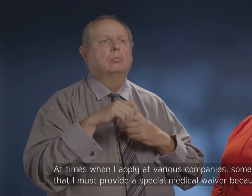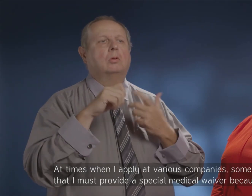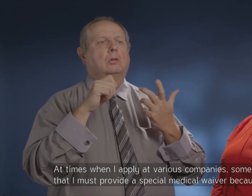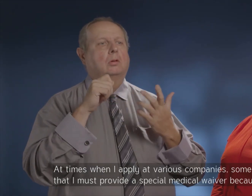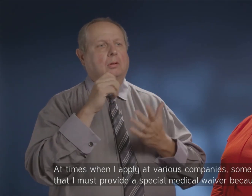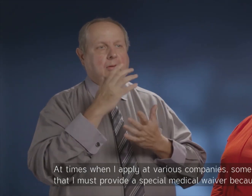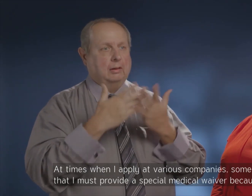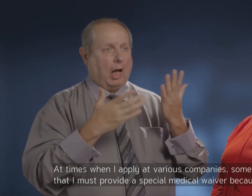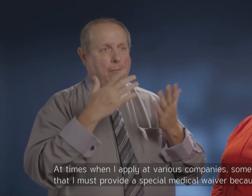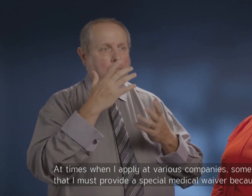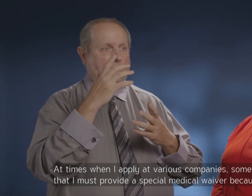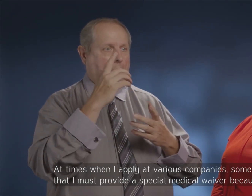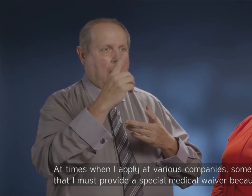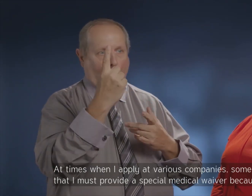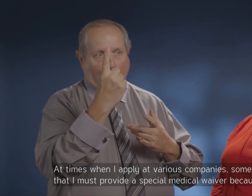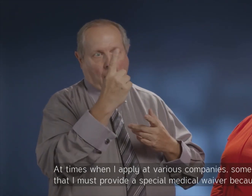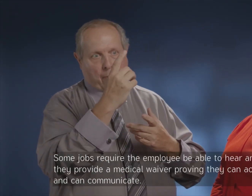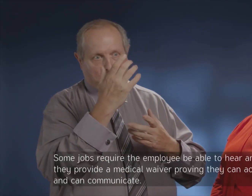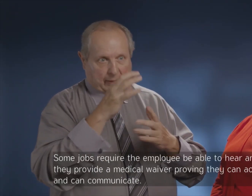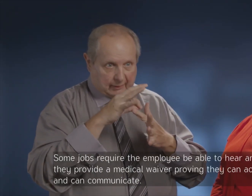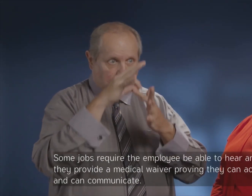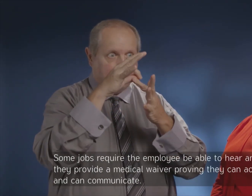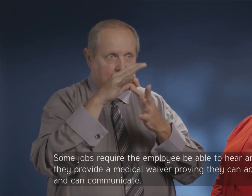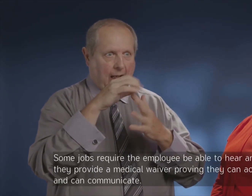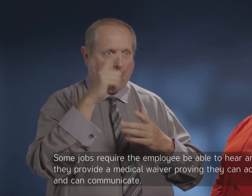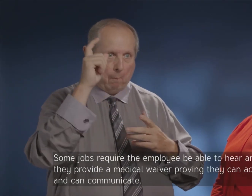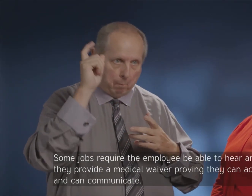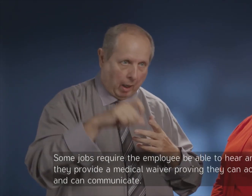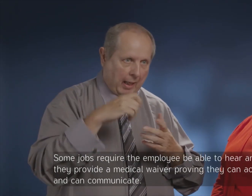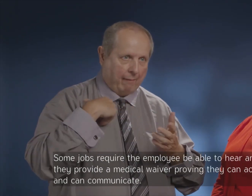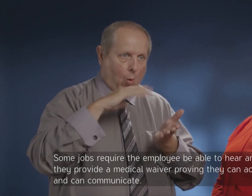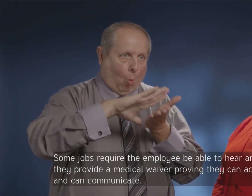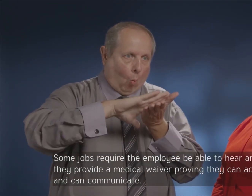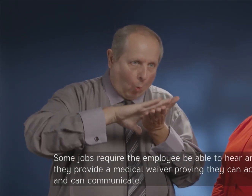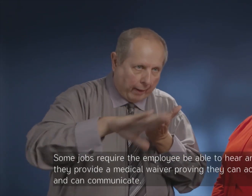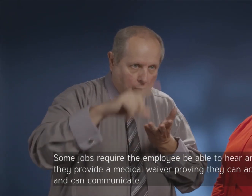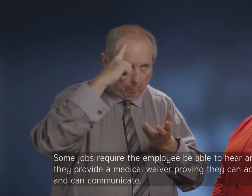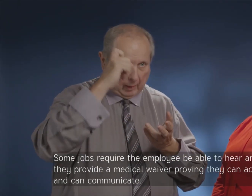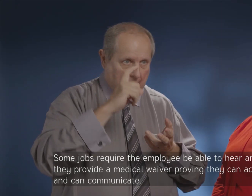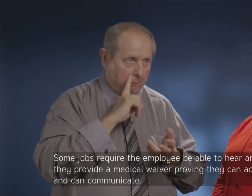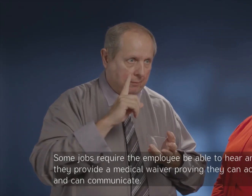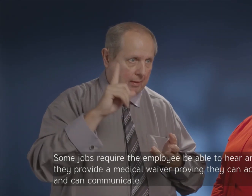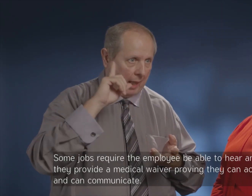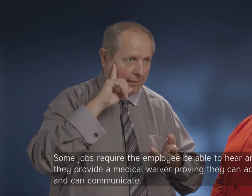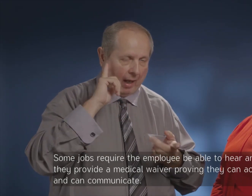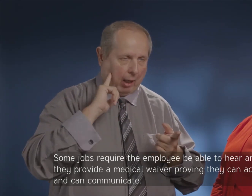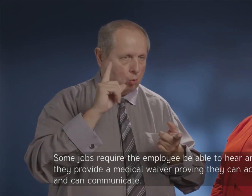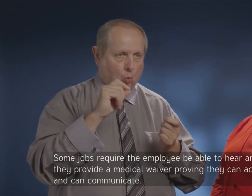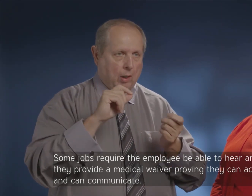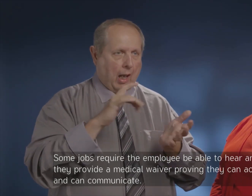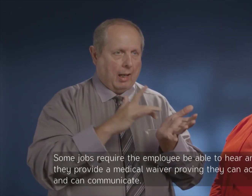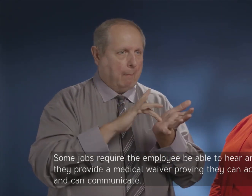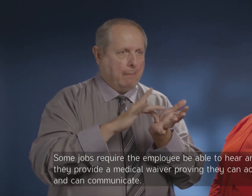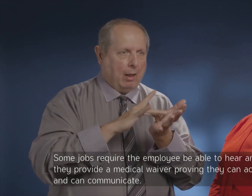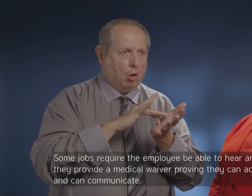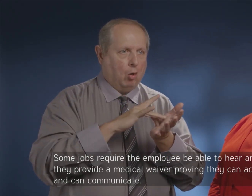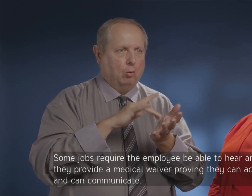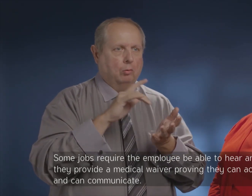waiver because I am deaf. Some jobs require the employee be able to hear and